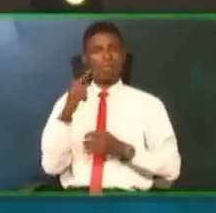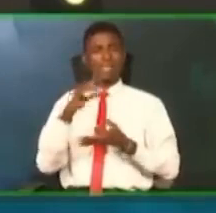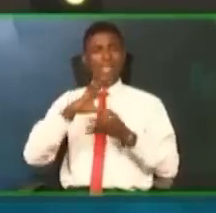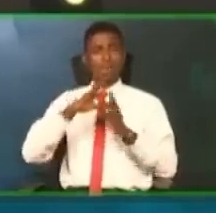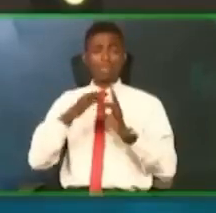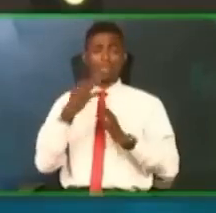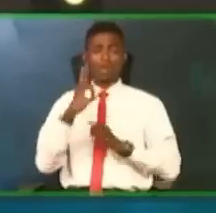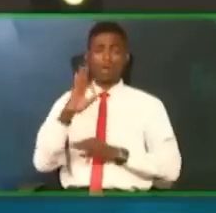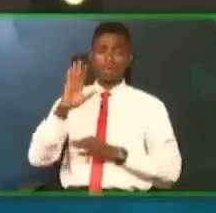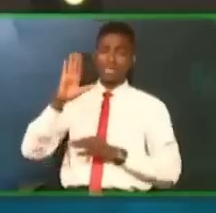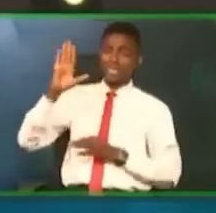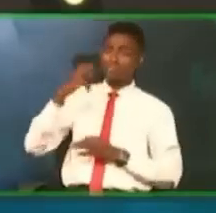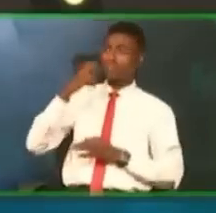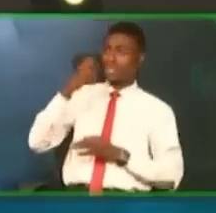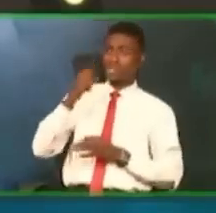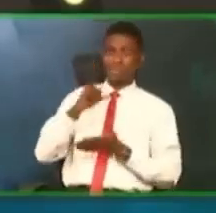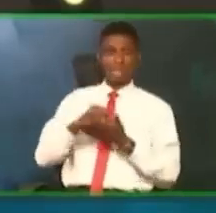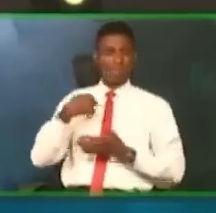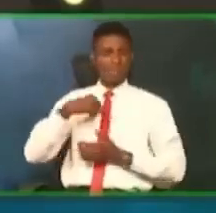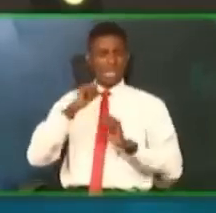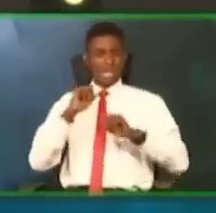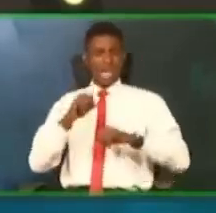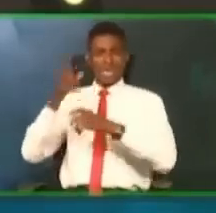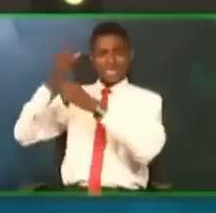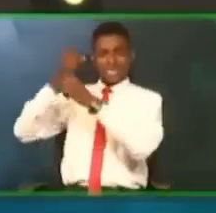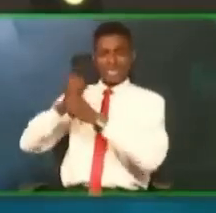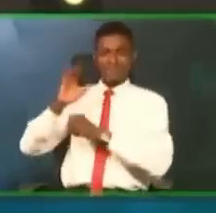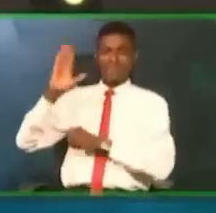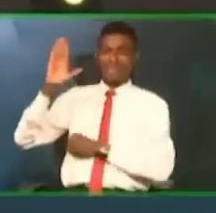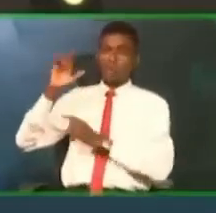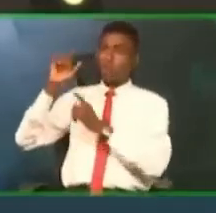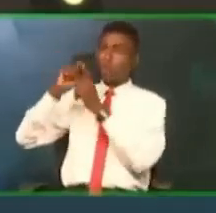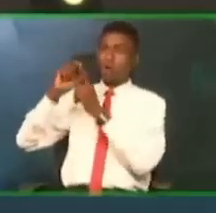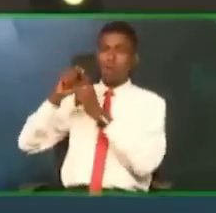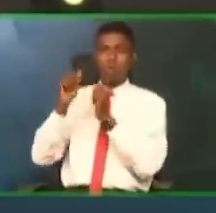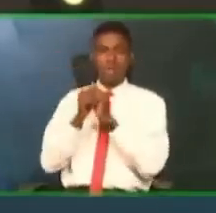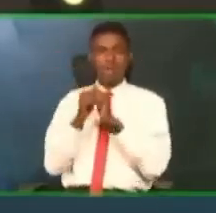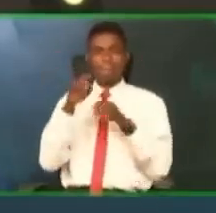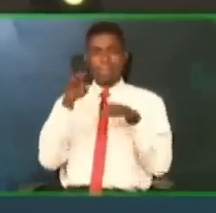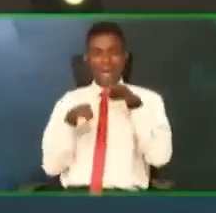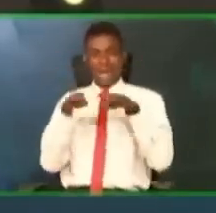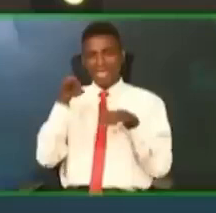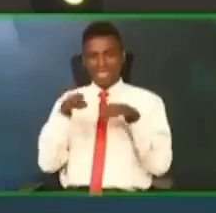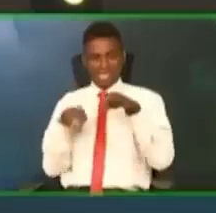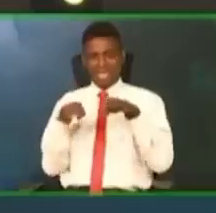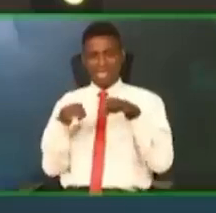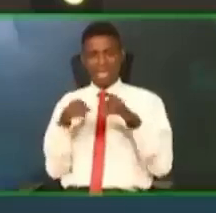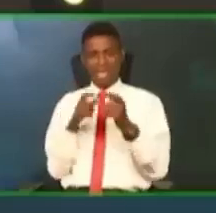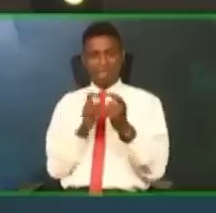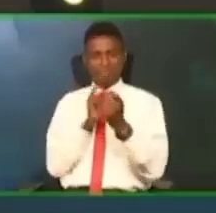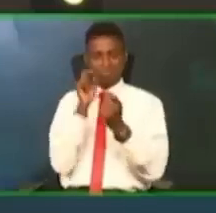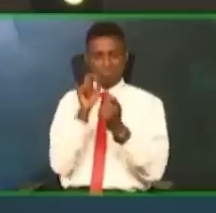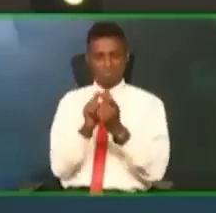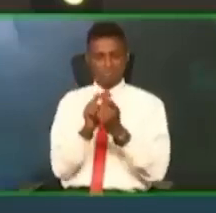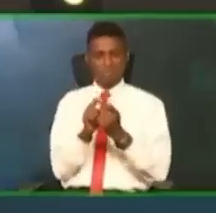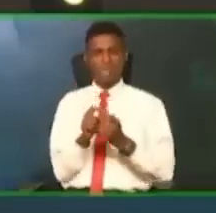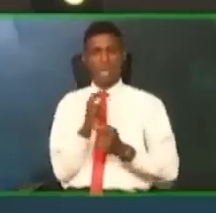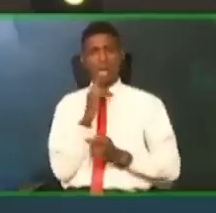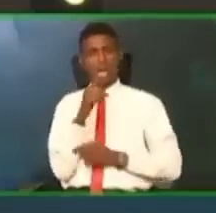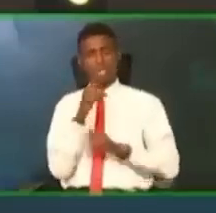can receive his communication with balance, exactitude, and precision. Have you been